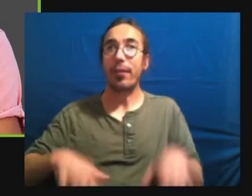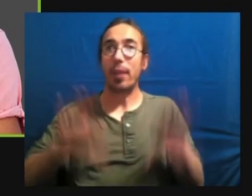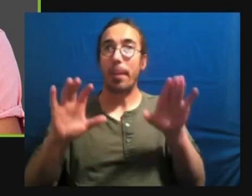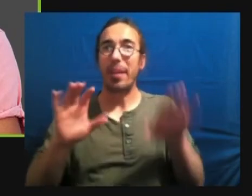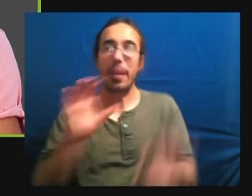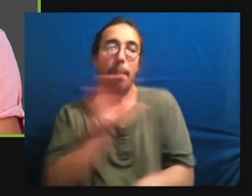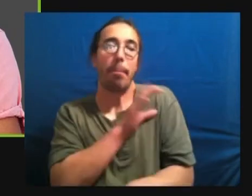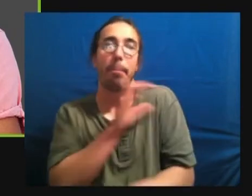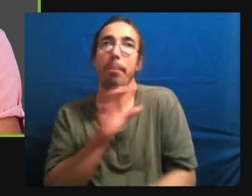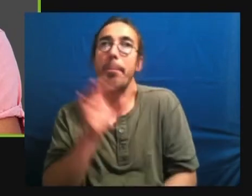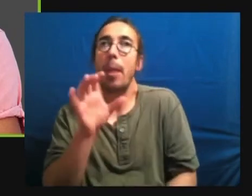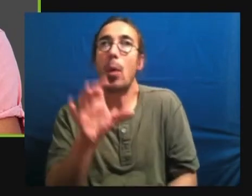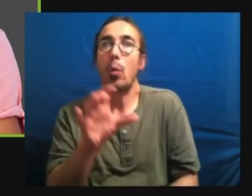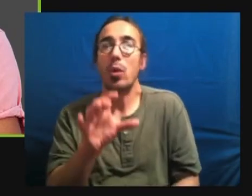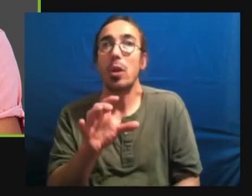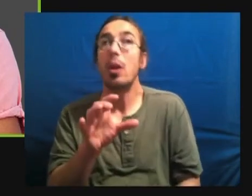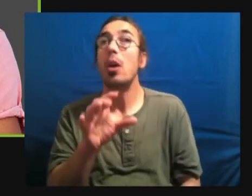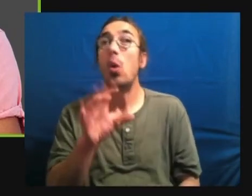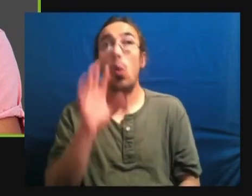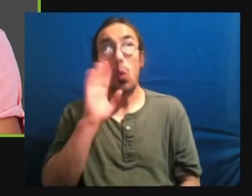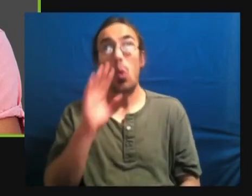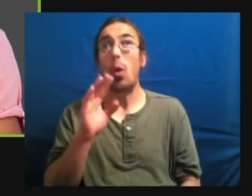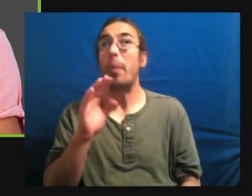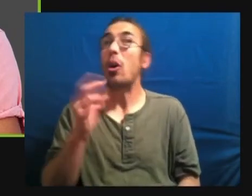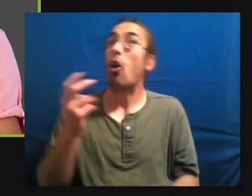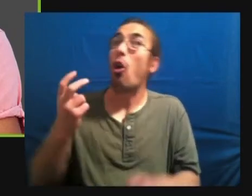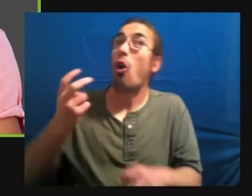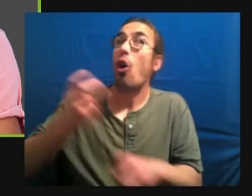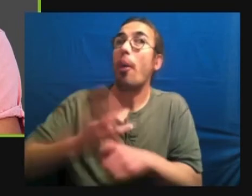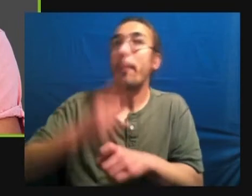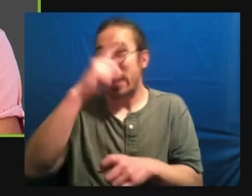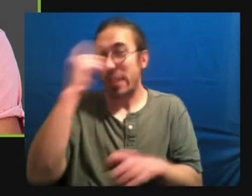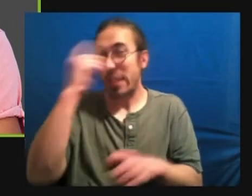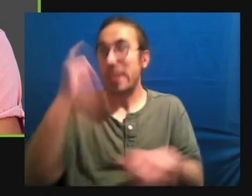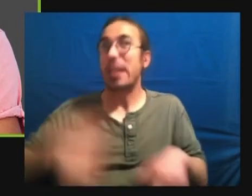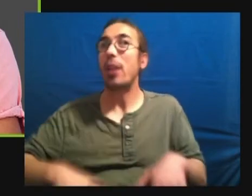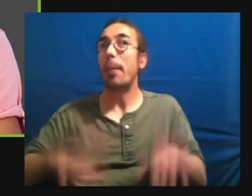instinctually is going to be hard for him because he is giving up